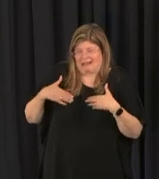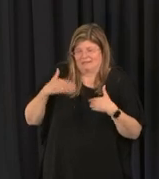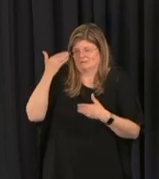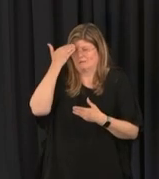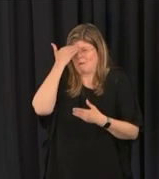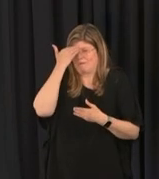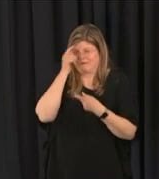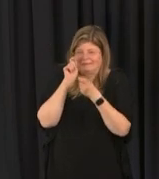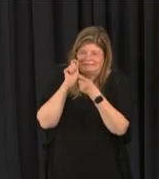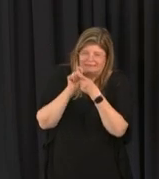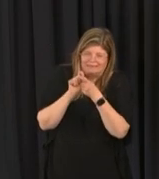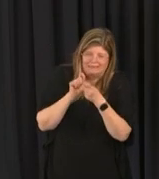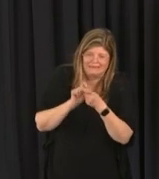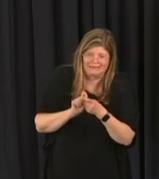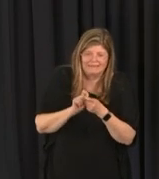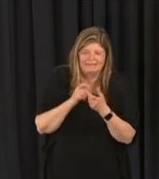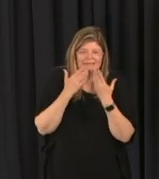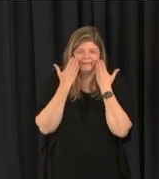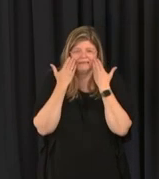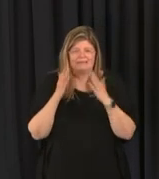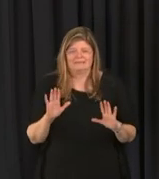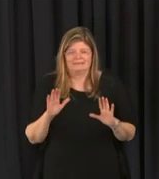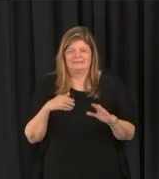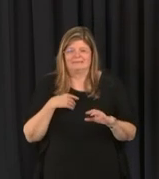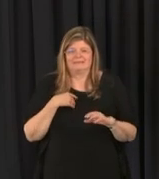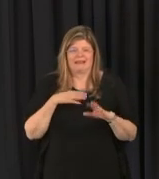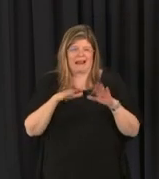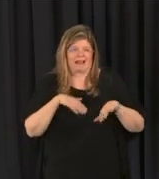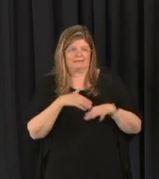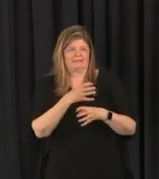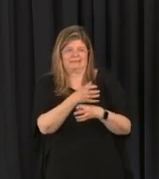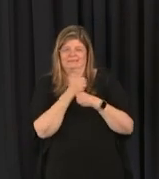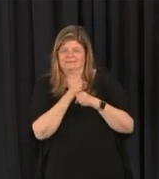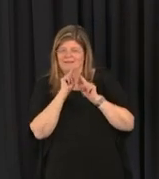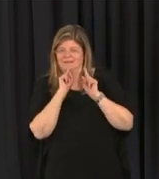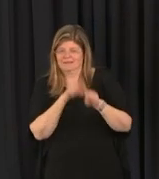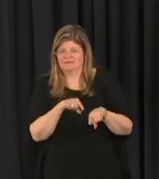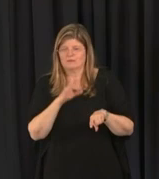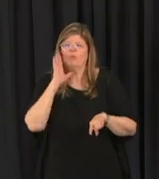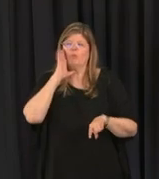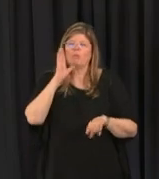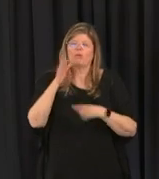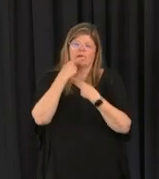the pedestrian access points. So